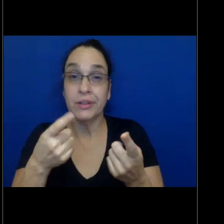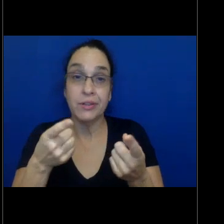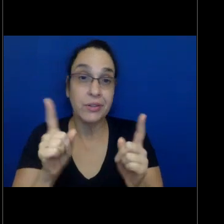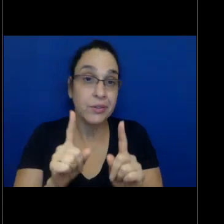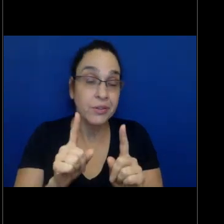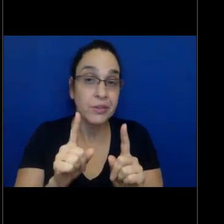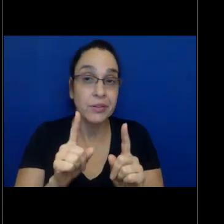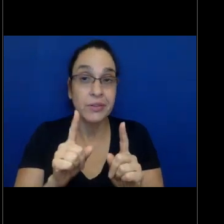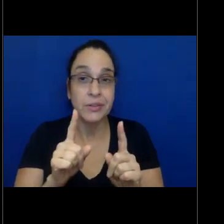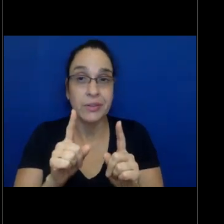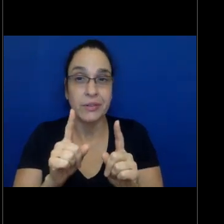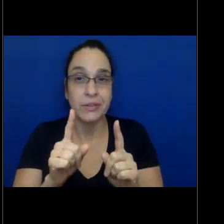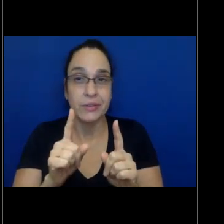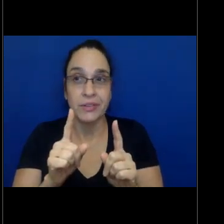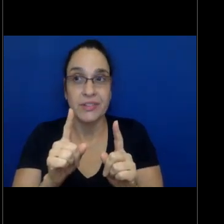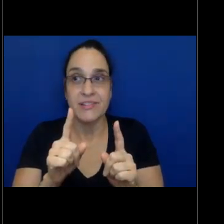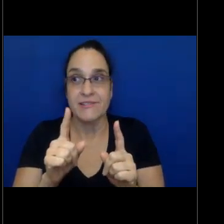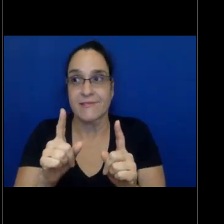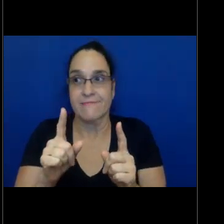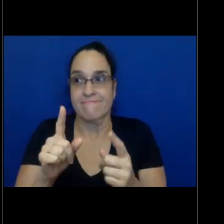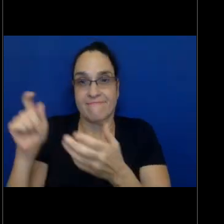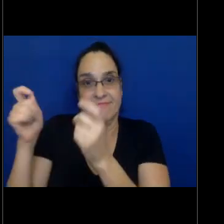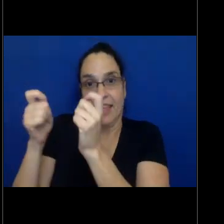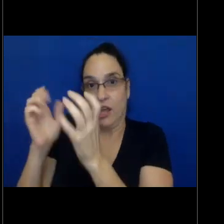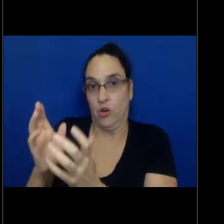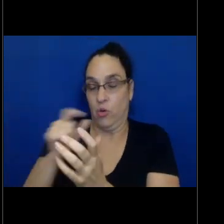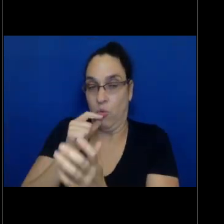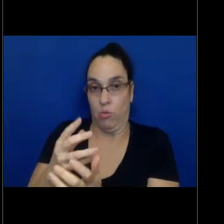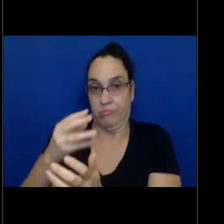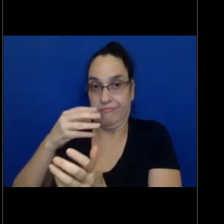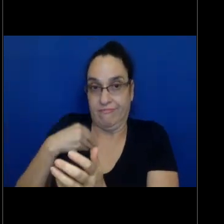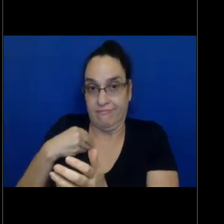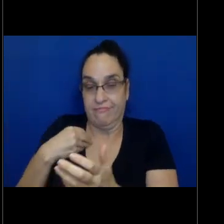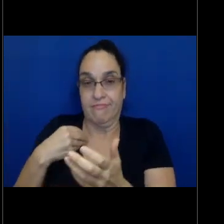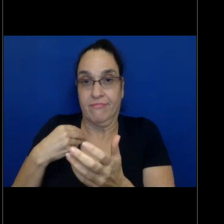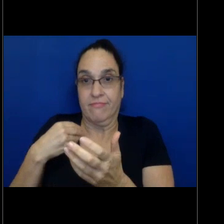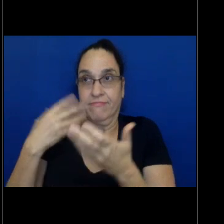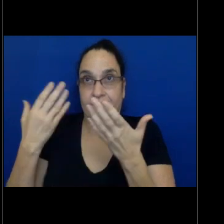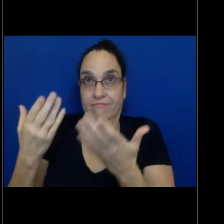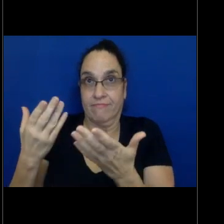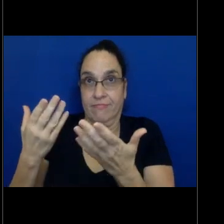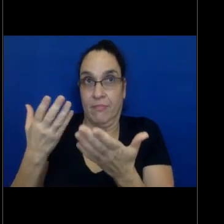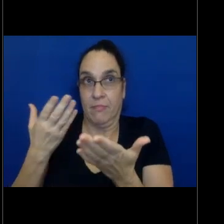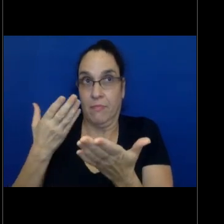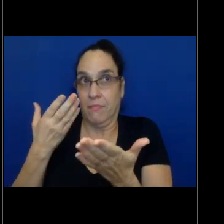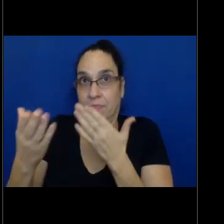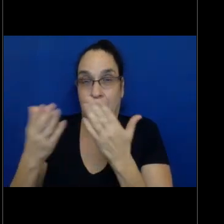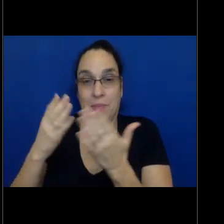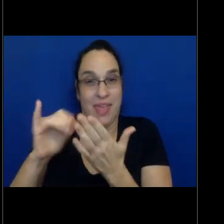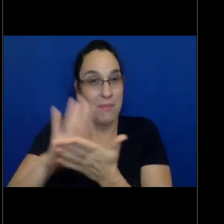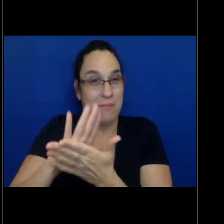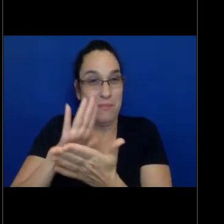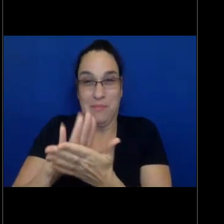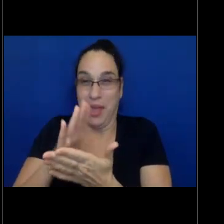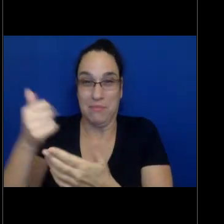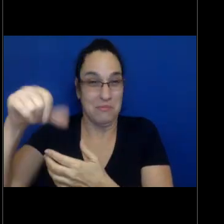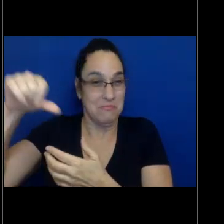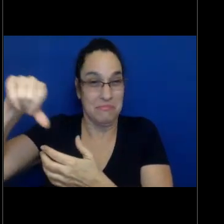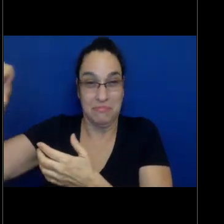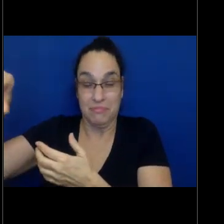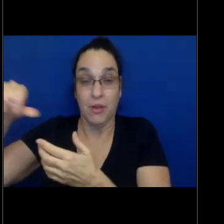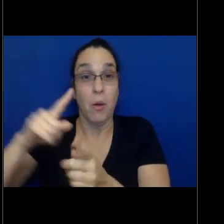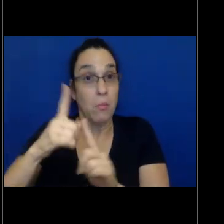probably getting a paper accepted at a journal, and that's probably the time to write a book. And very often, of